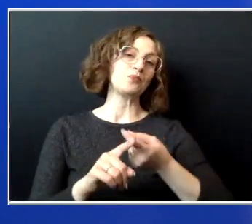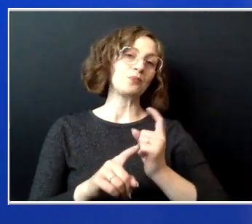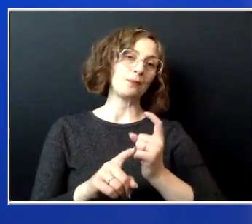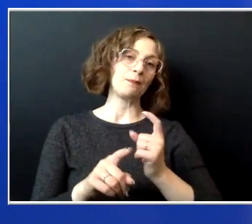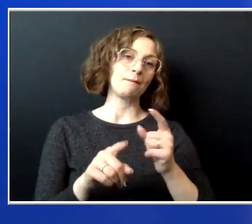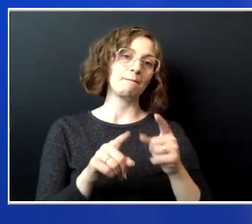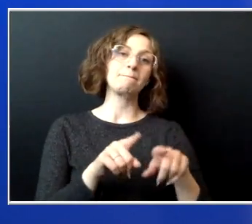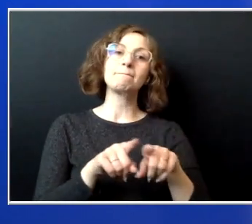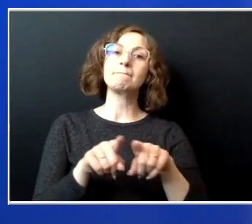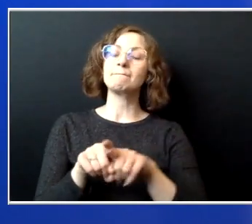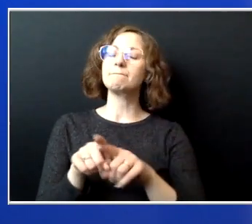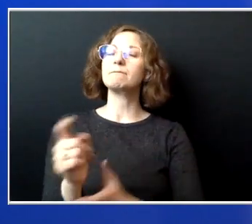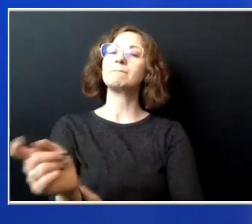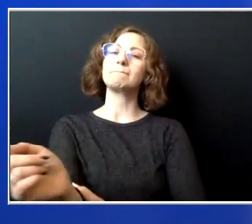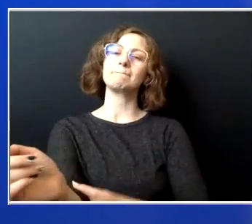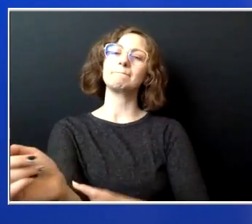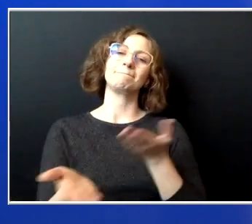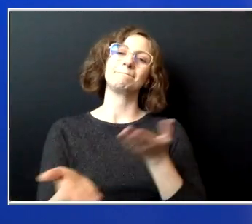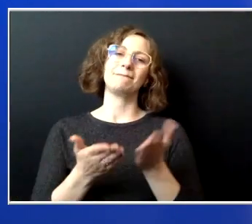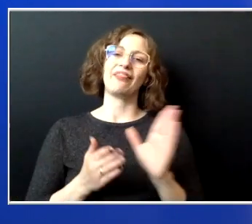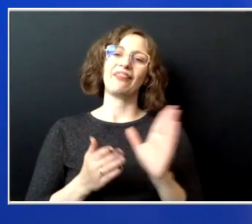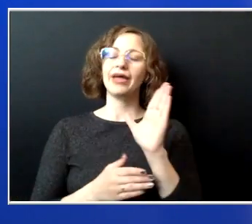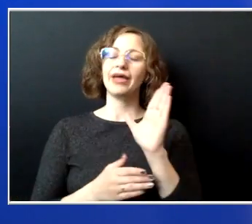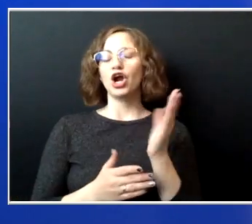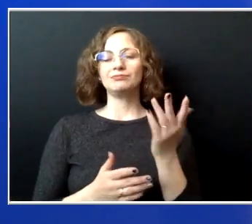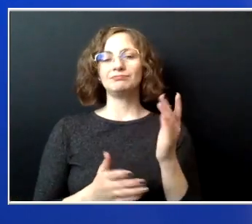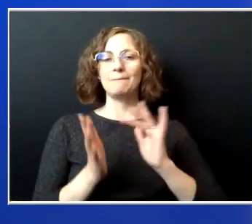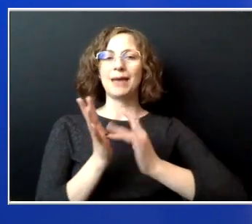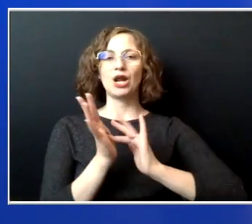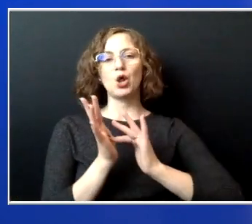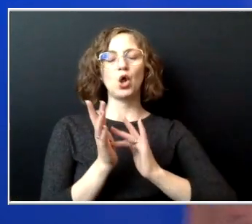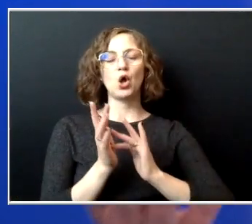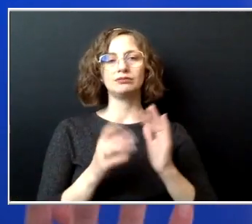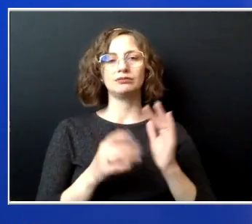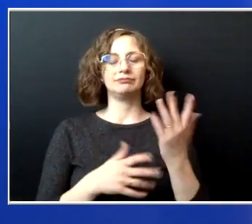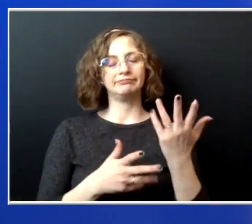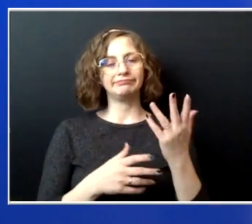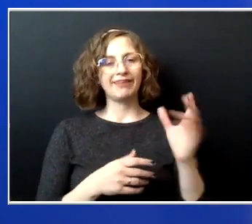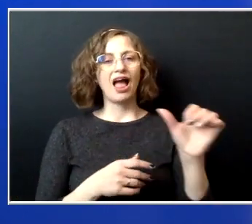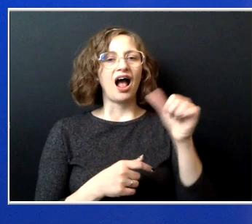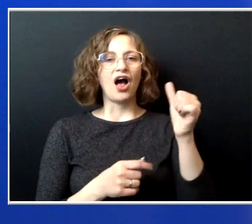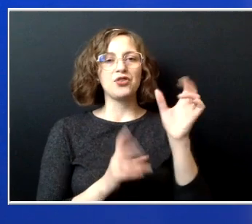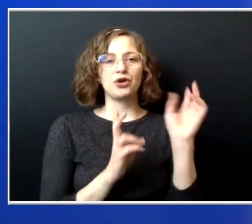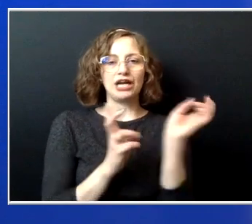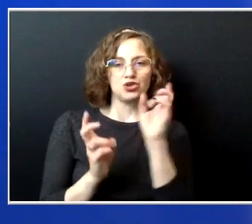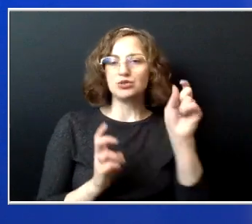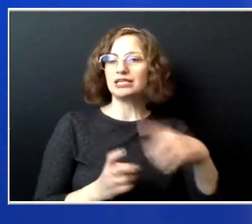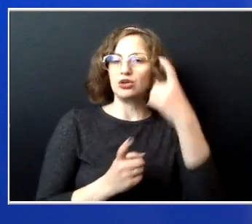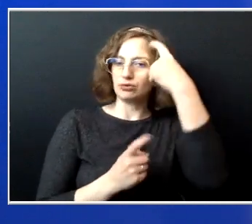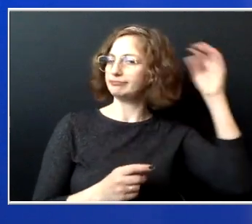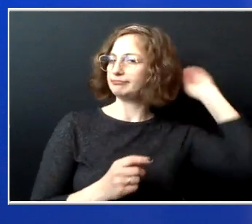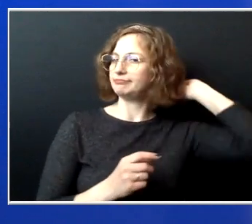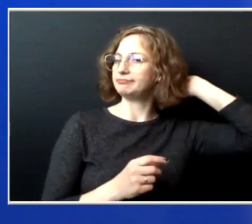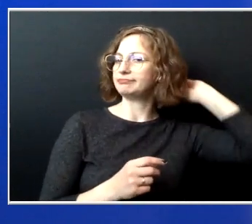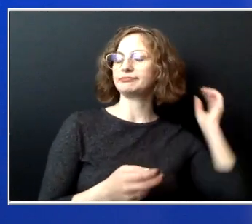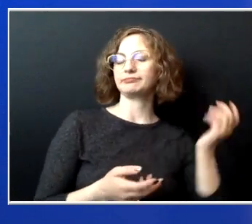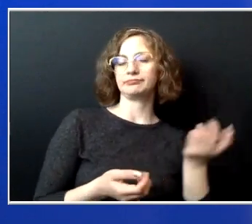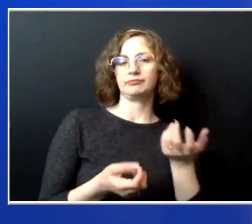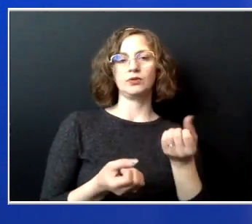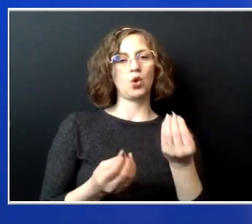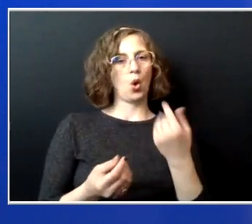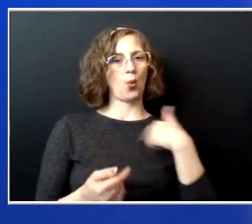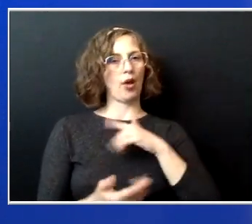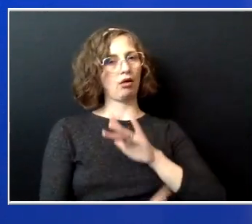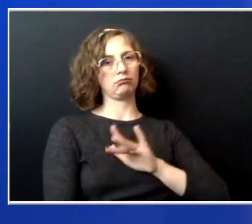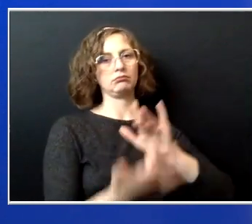medical comorbidities are. So what we frequently try to reach out to their provider back in their rural community, or their